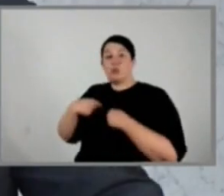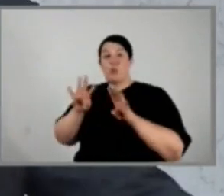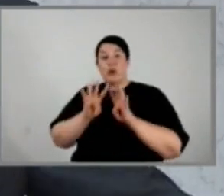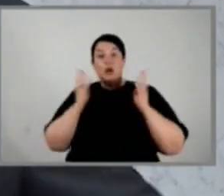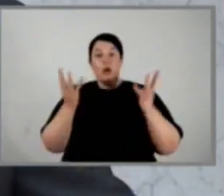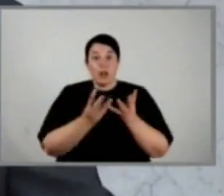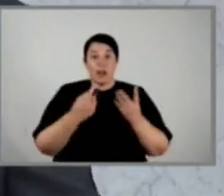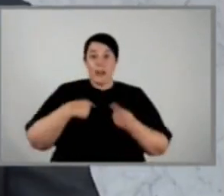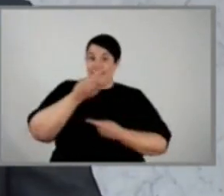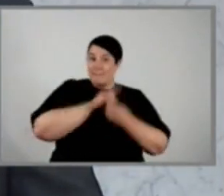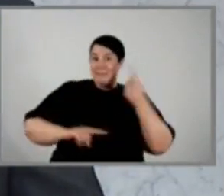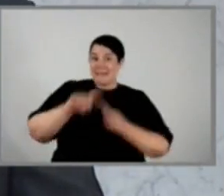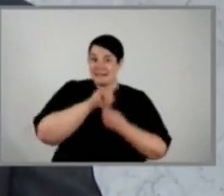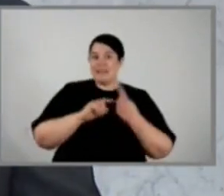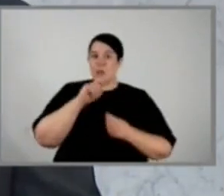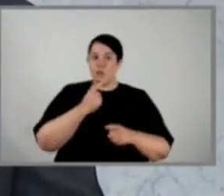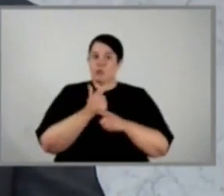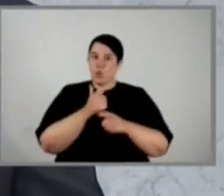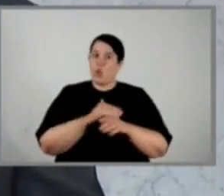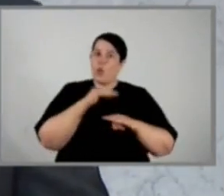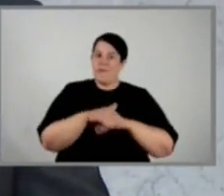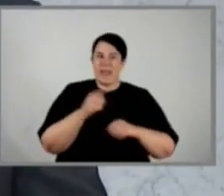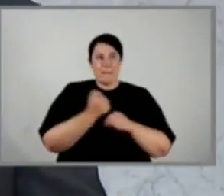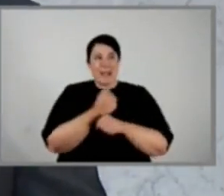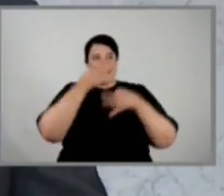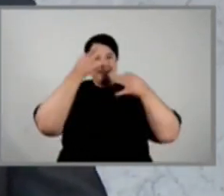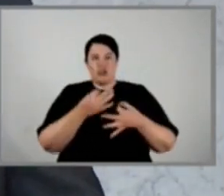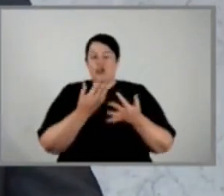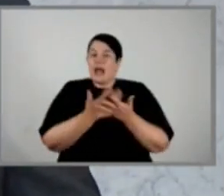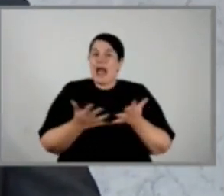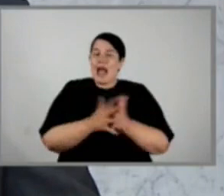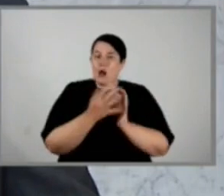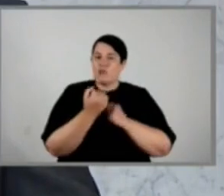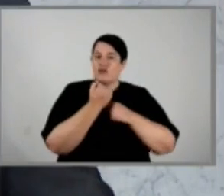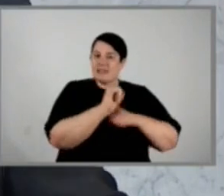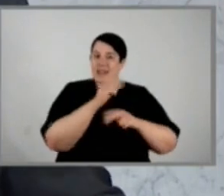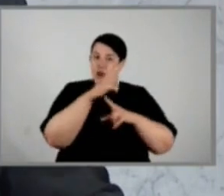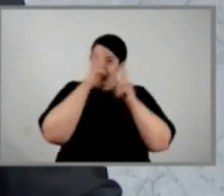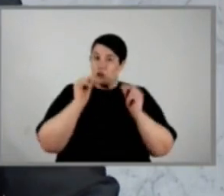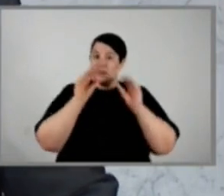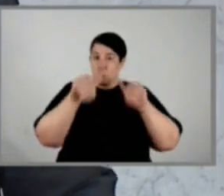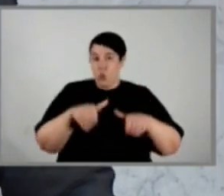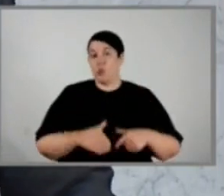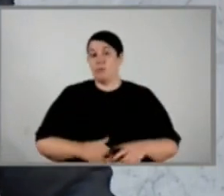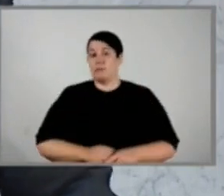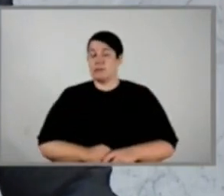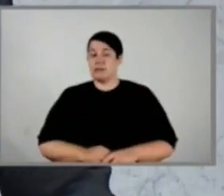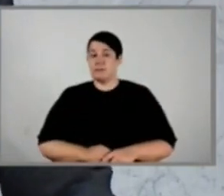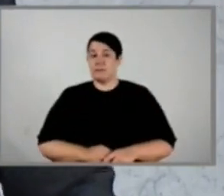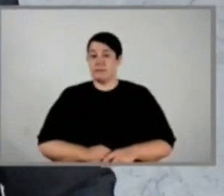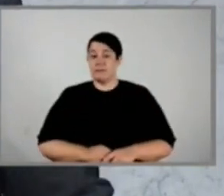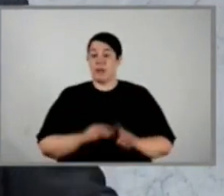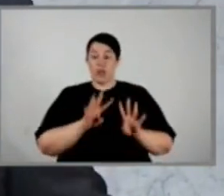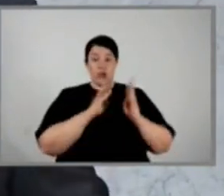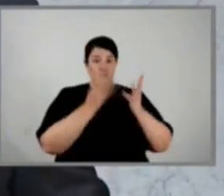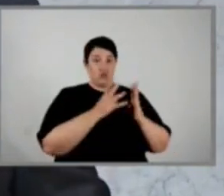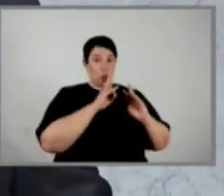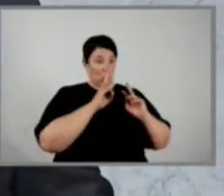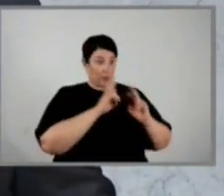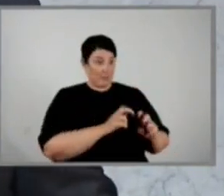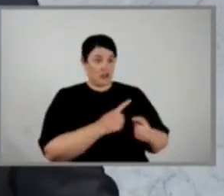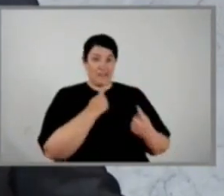will be from a state-federal basis. But all of the recommendations that were provided by the Royal Commission have been adopted and are being implemented